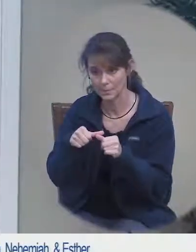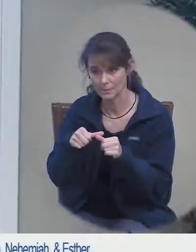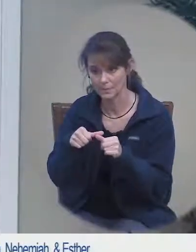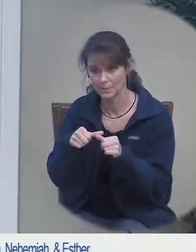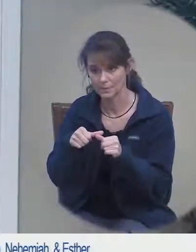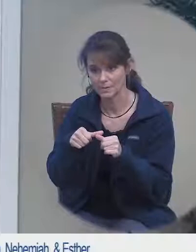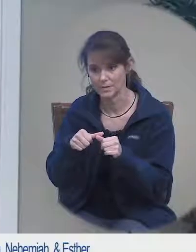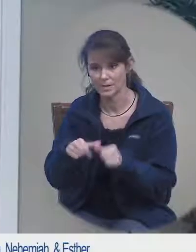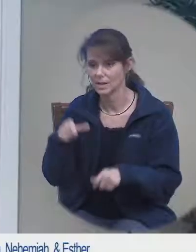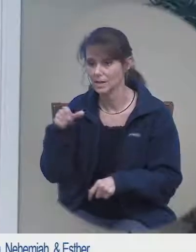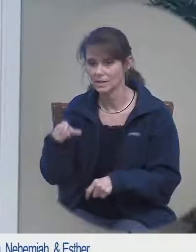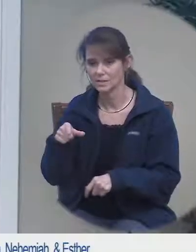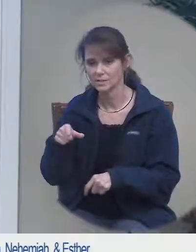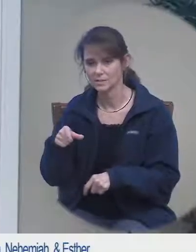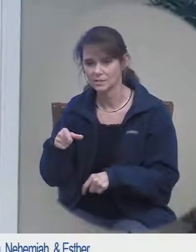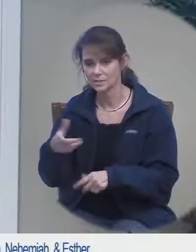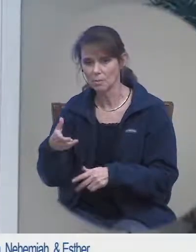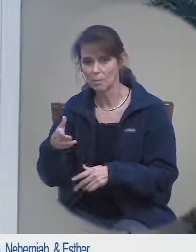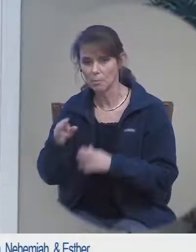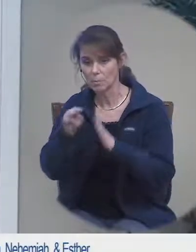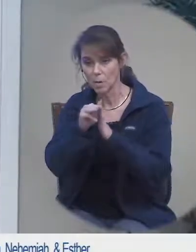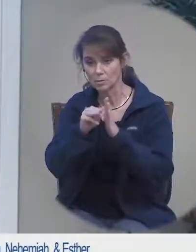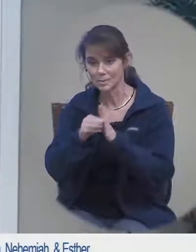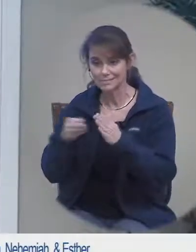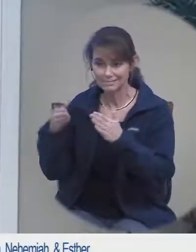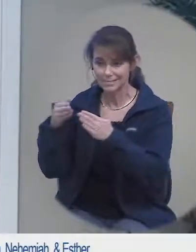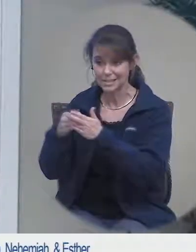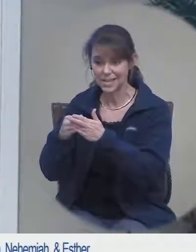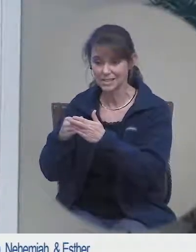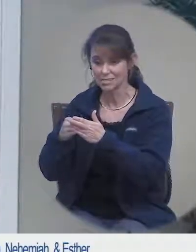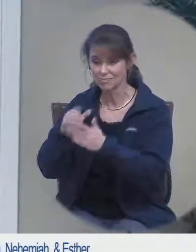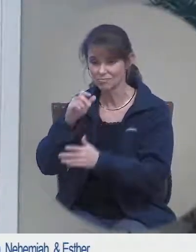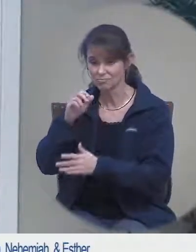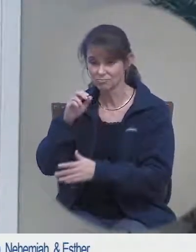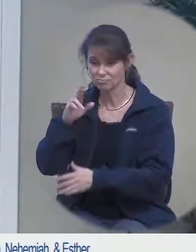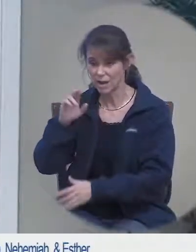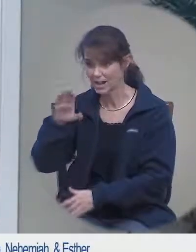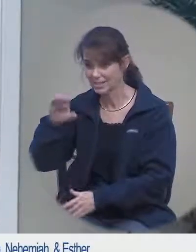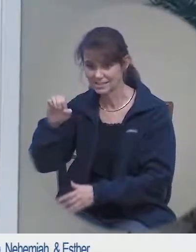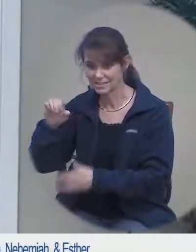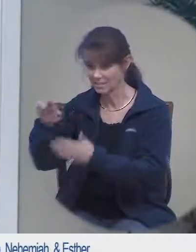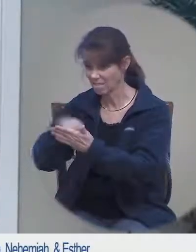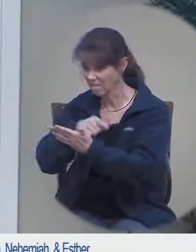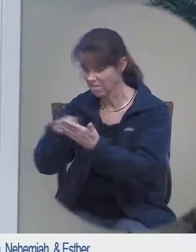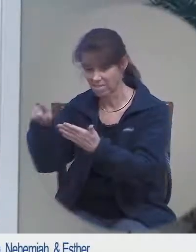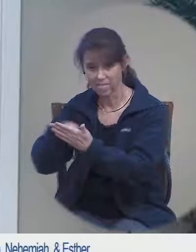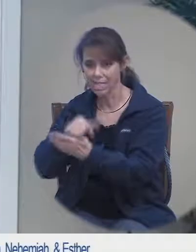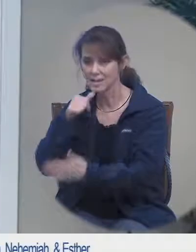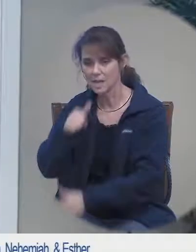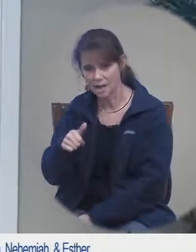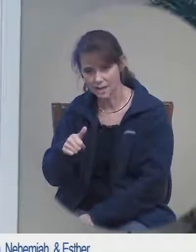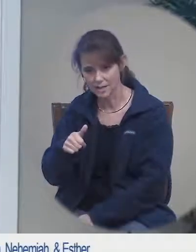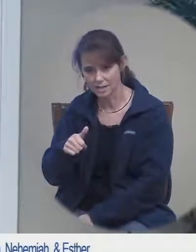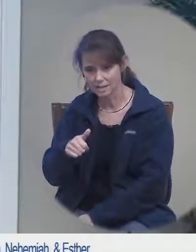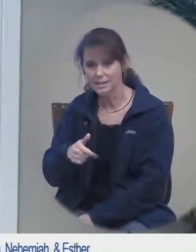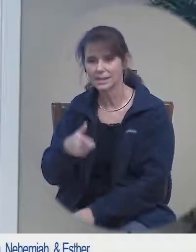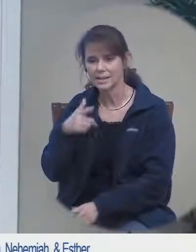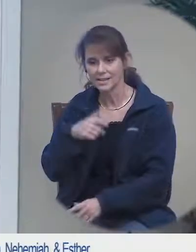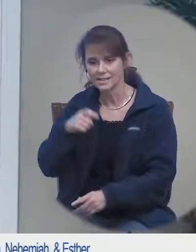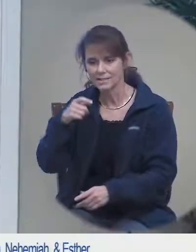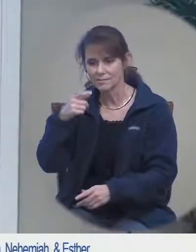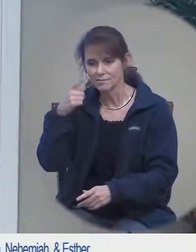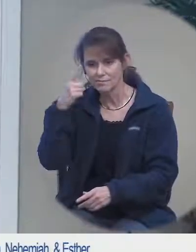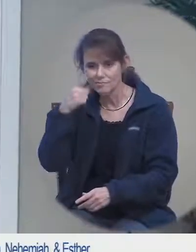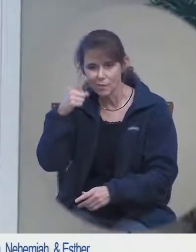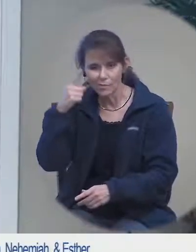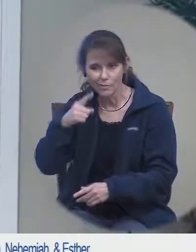So if you converted to Judaism, you would be allowed in. And I think there's just a powerful message there. The people of Israel